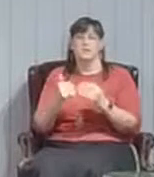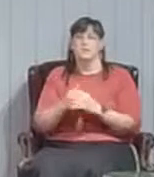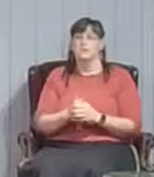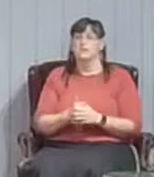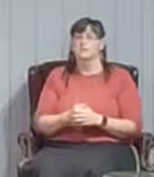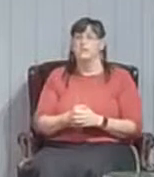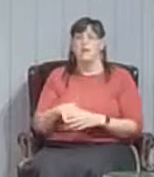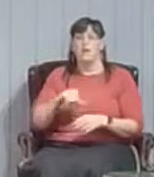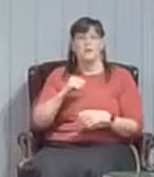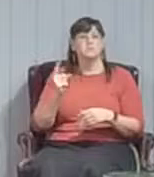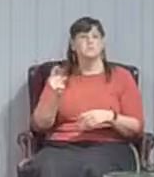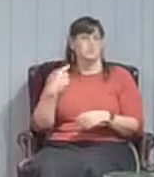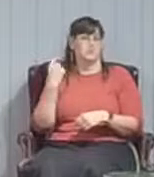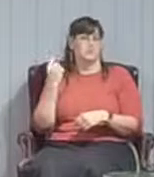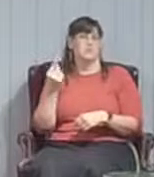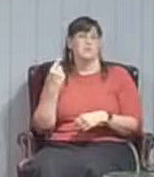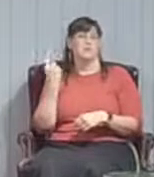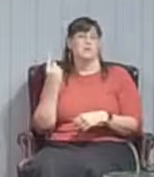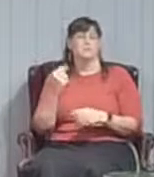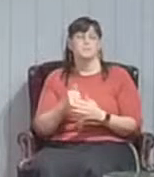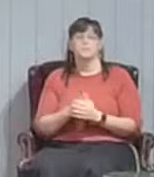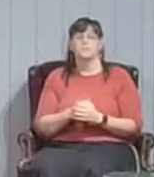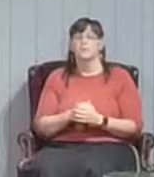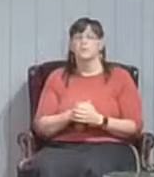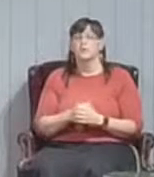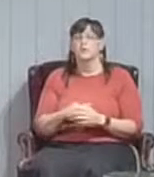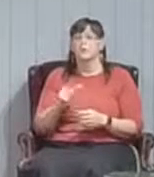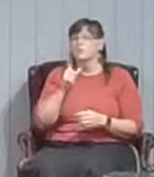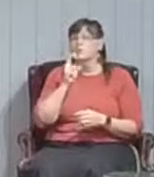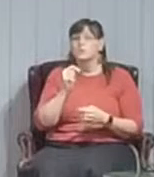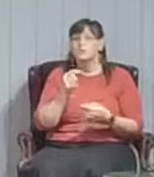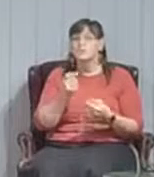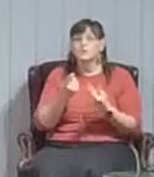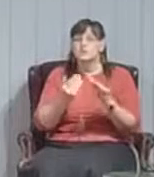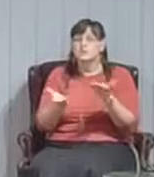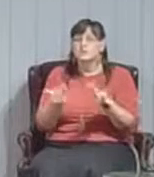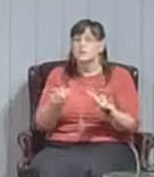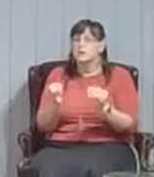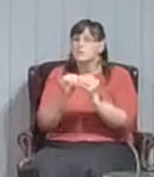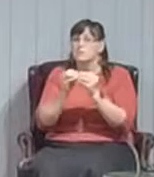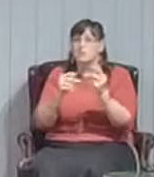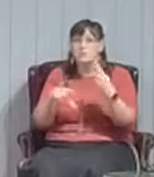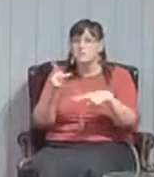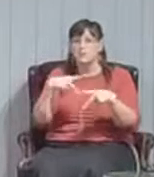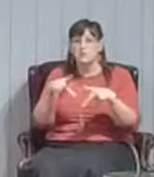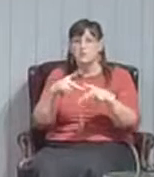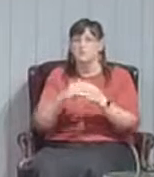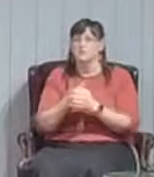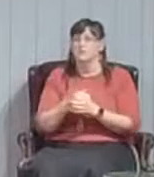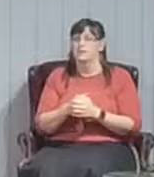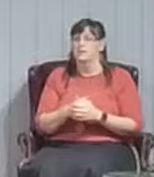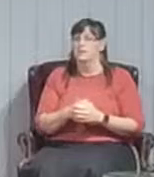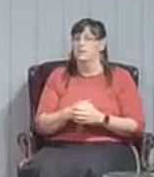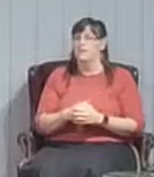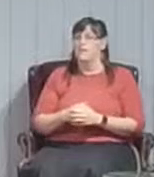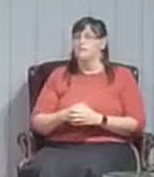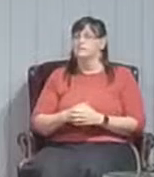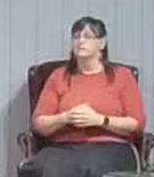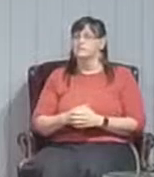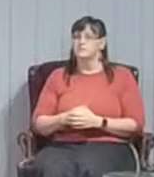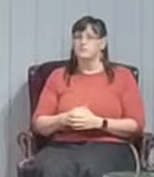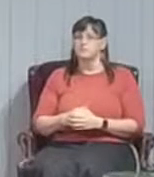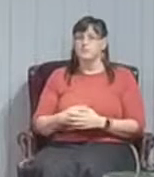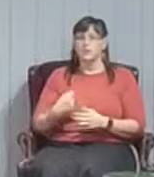Can I have somebody, who doesn't want more people? I mean, who doesn't want more people? I used to, in those days, we had a meeting